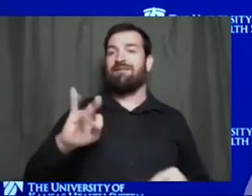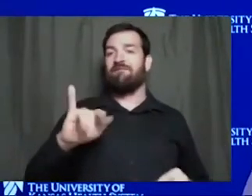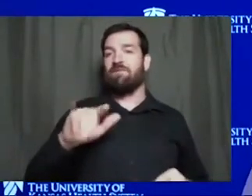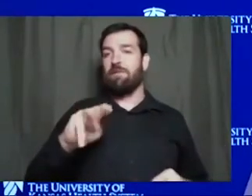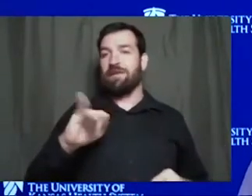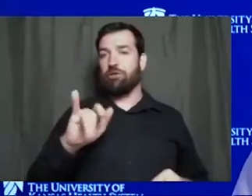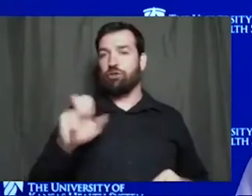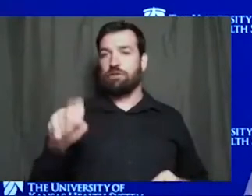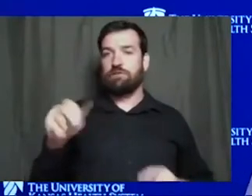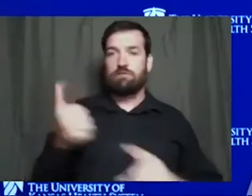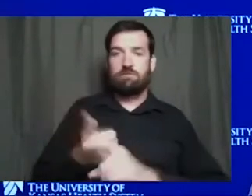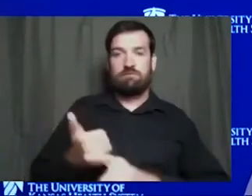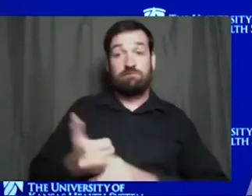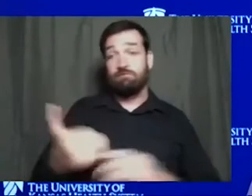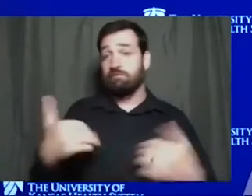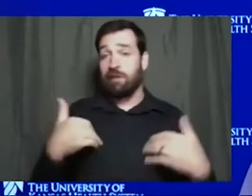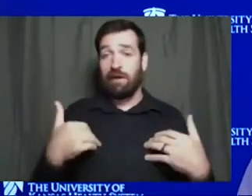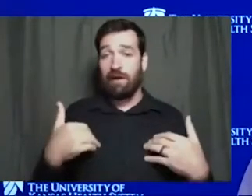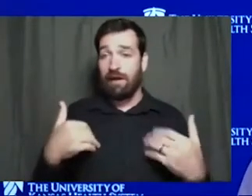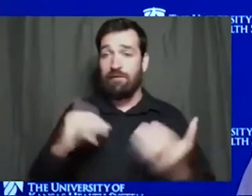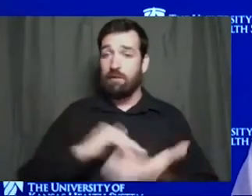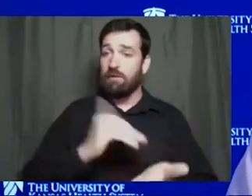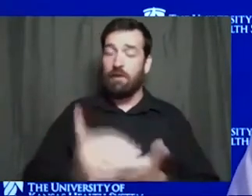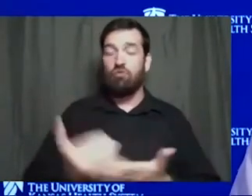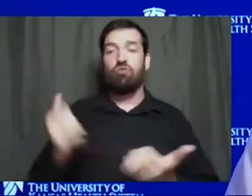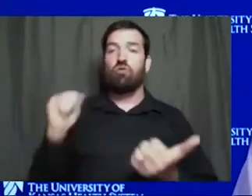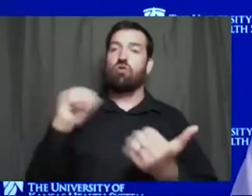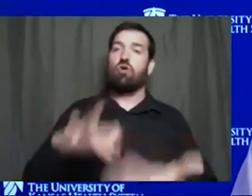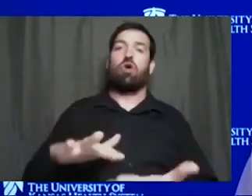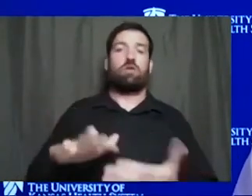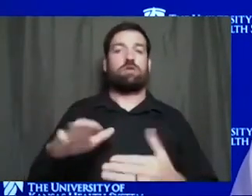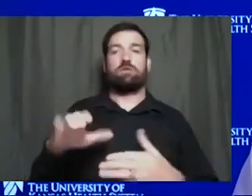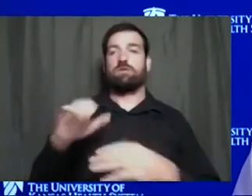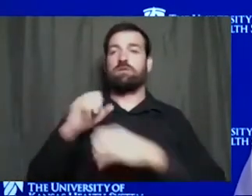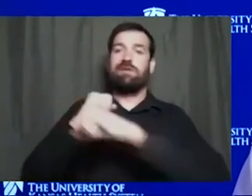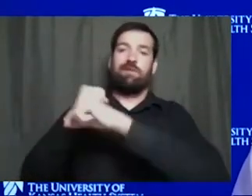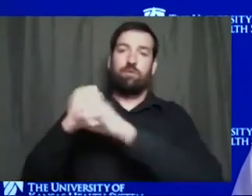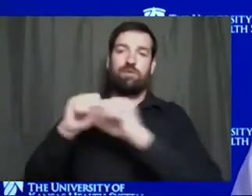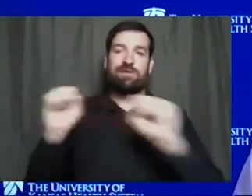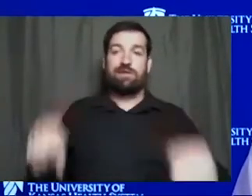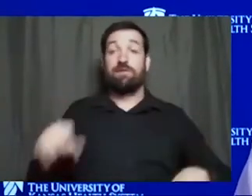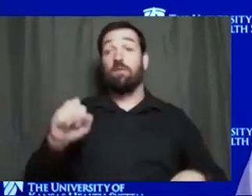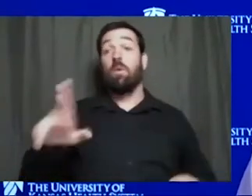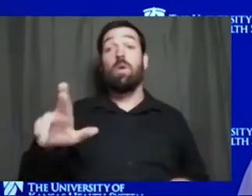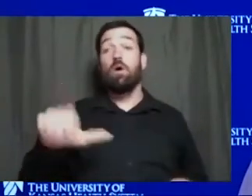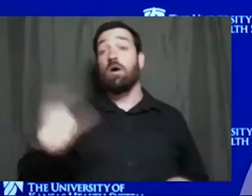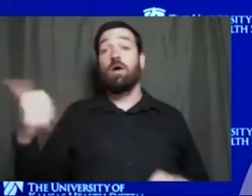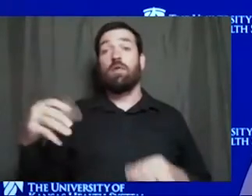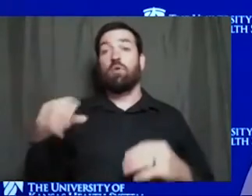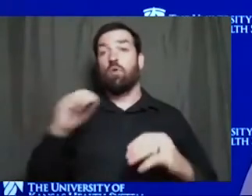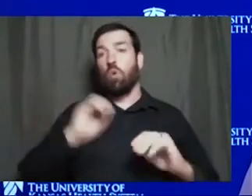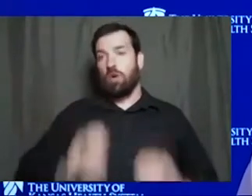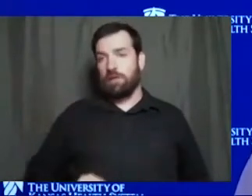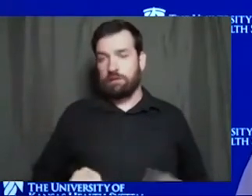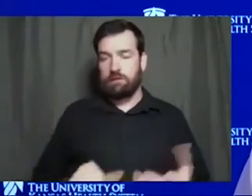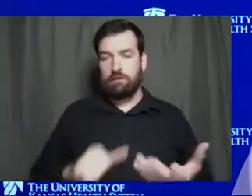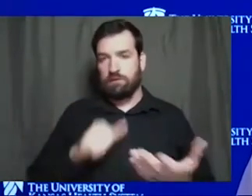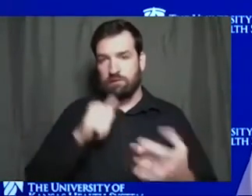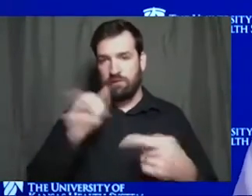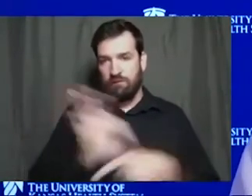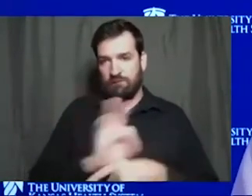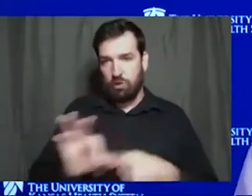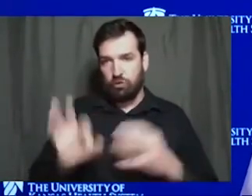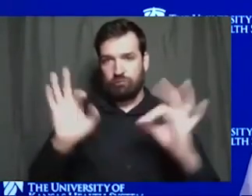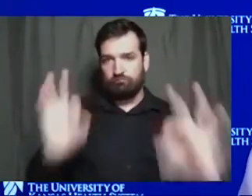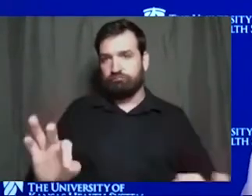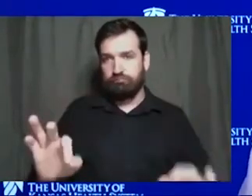of inflammation that just causes their immune system or their other organs not to function as properly or as optimally as those